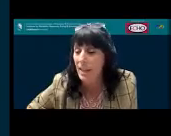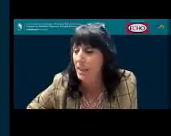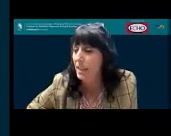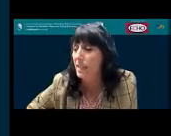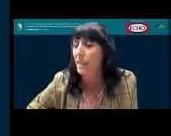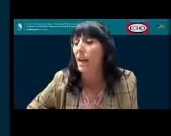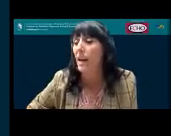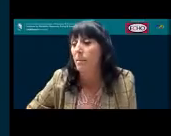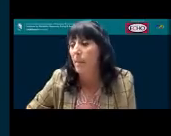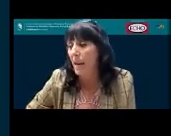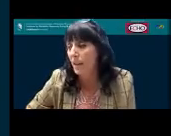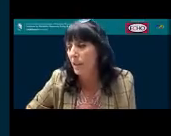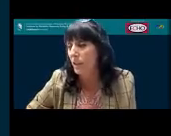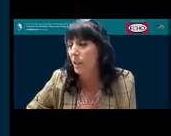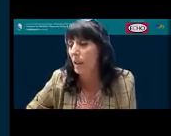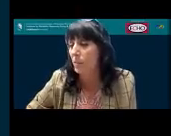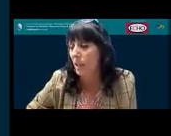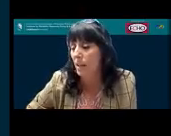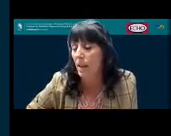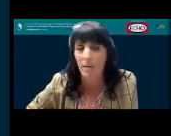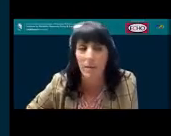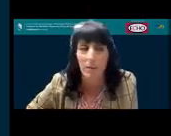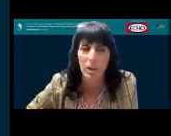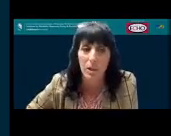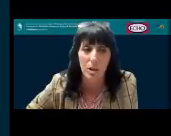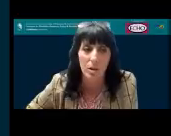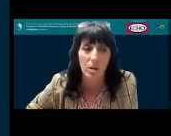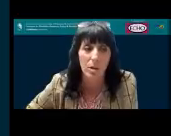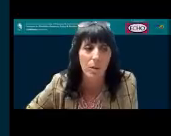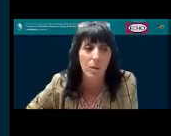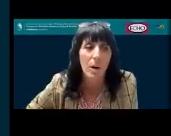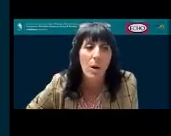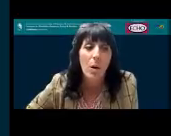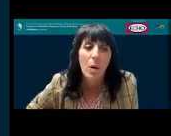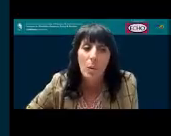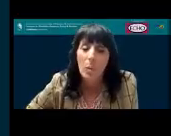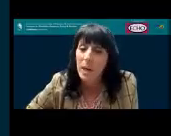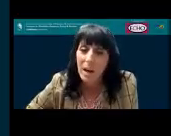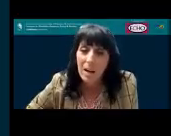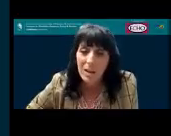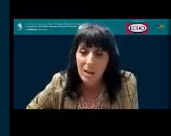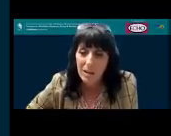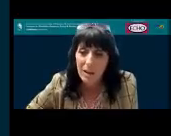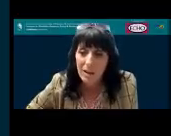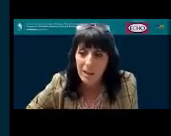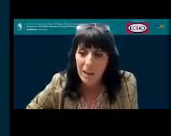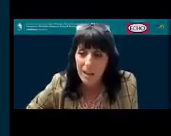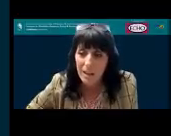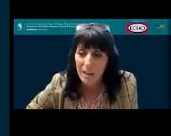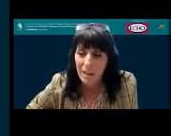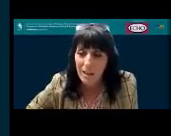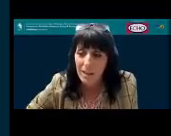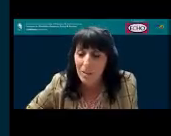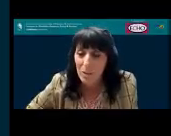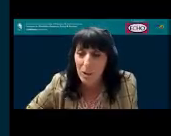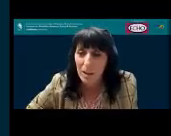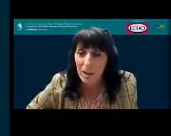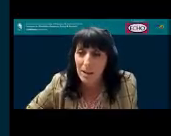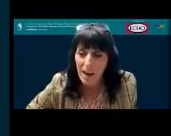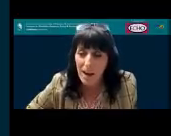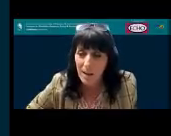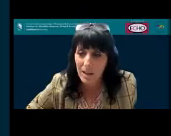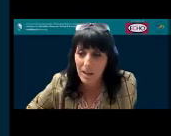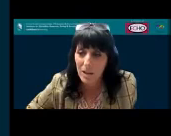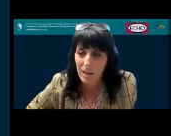that that is answered and we get that information to you. We also love case studies.